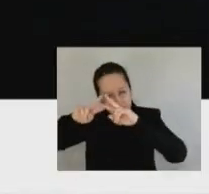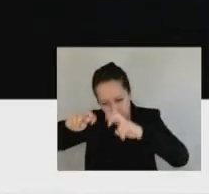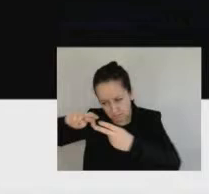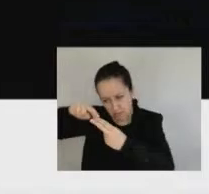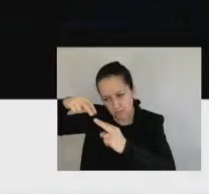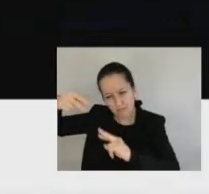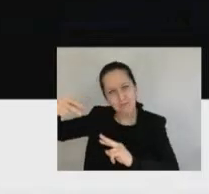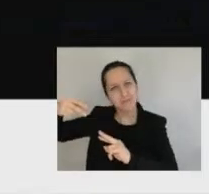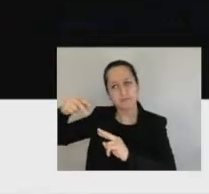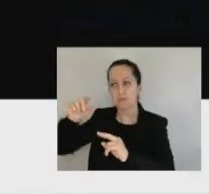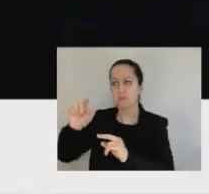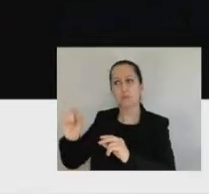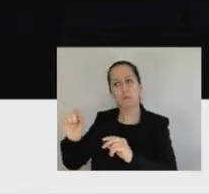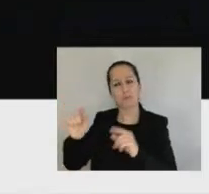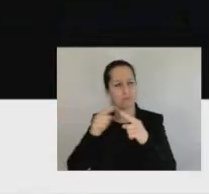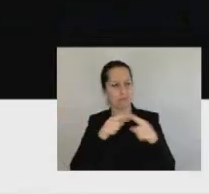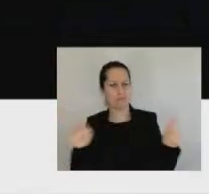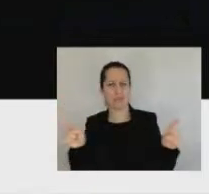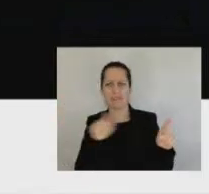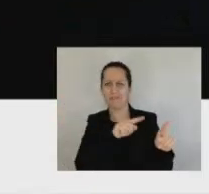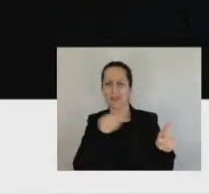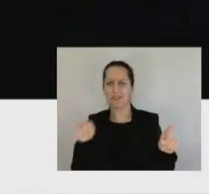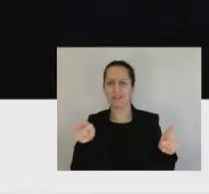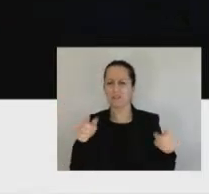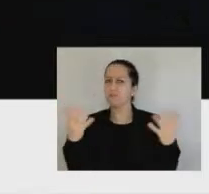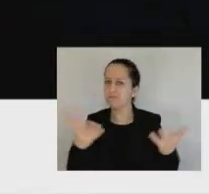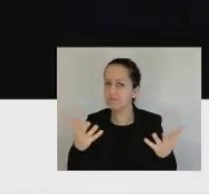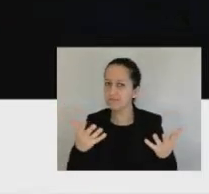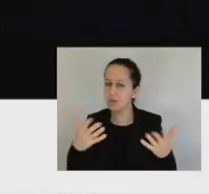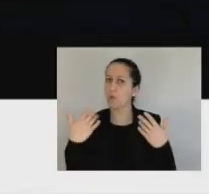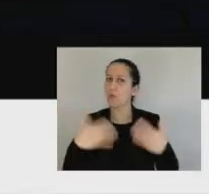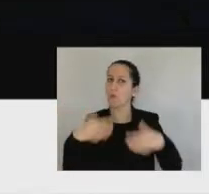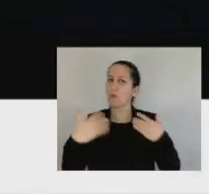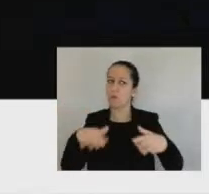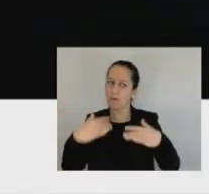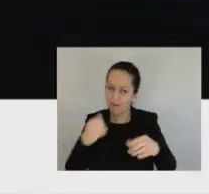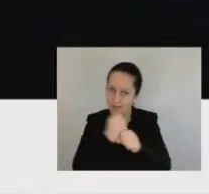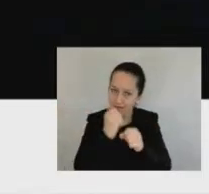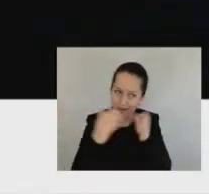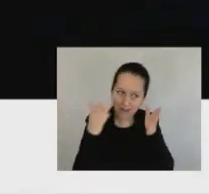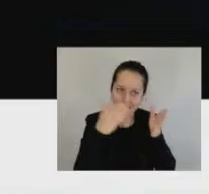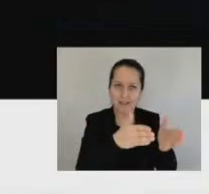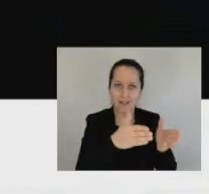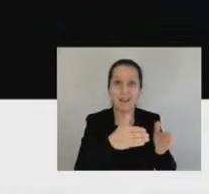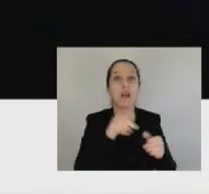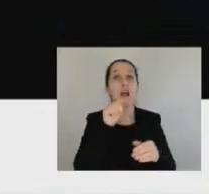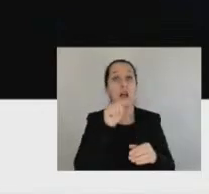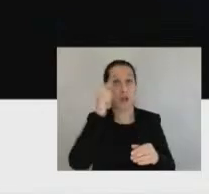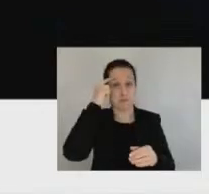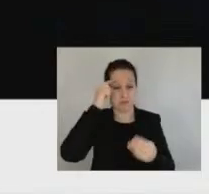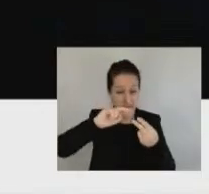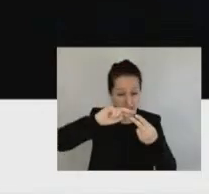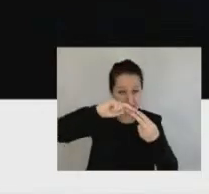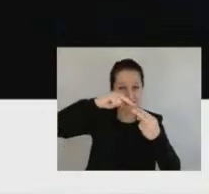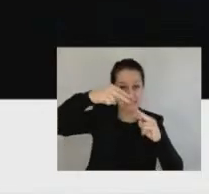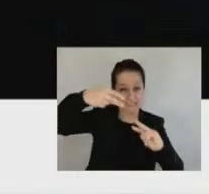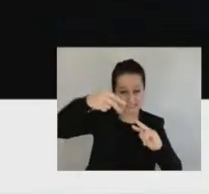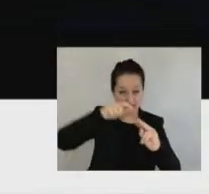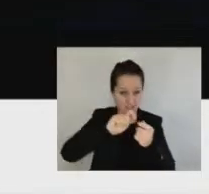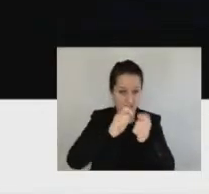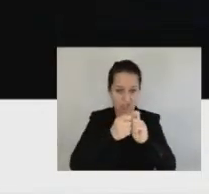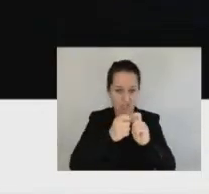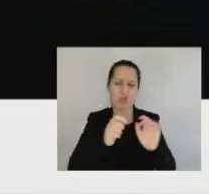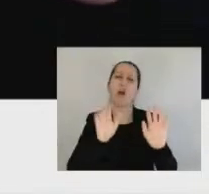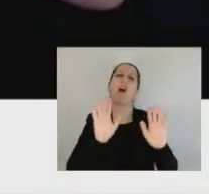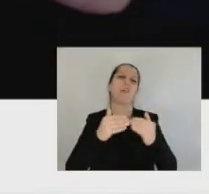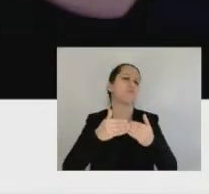genome that is deteriorated by social conditions make a urgent the intervention. They will not